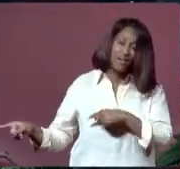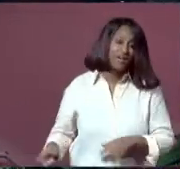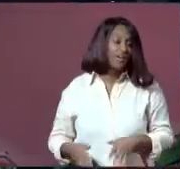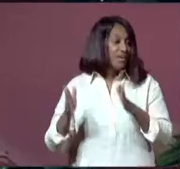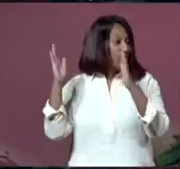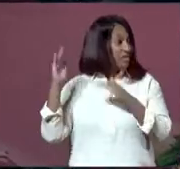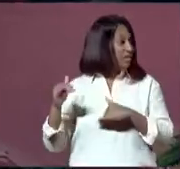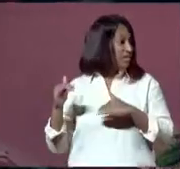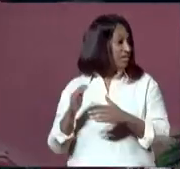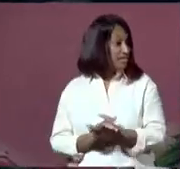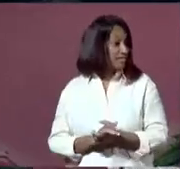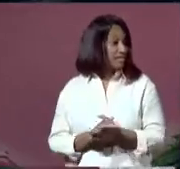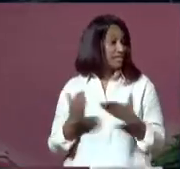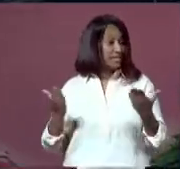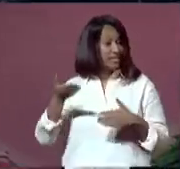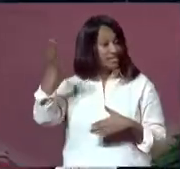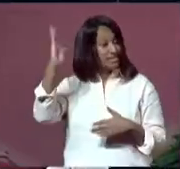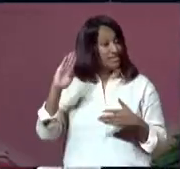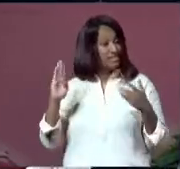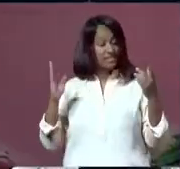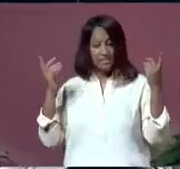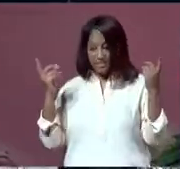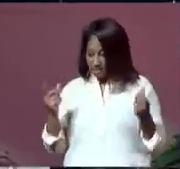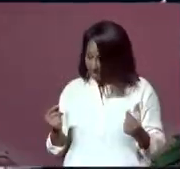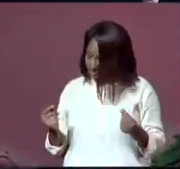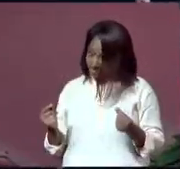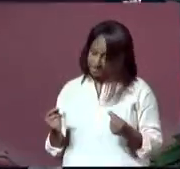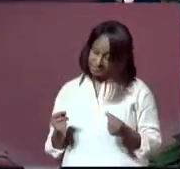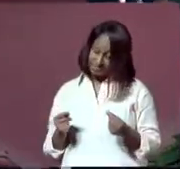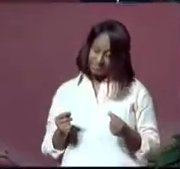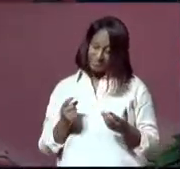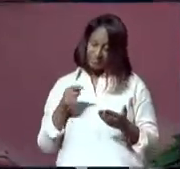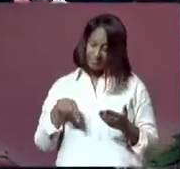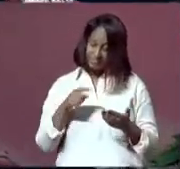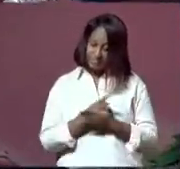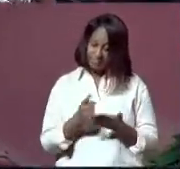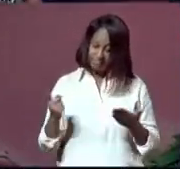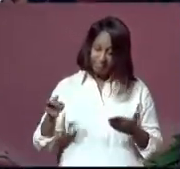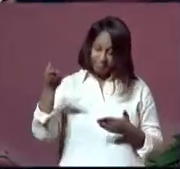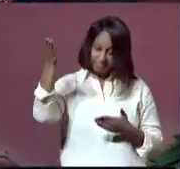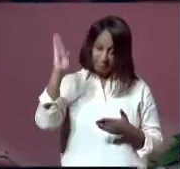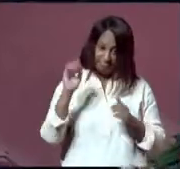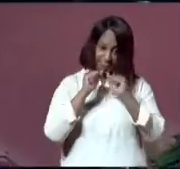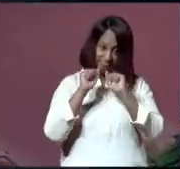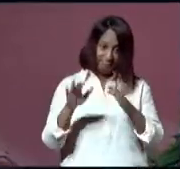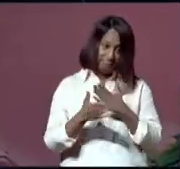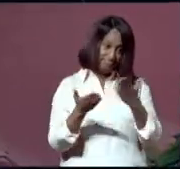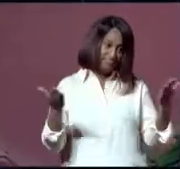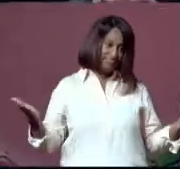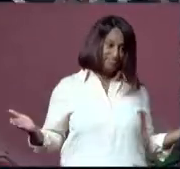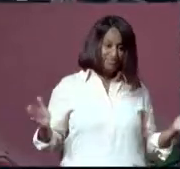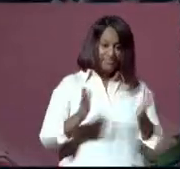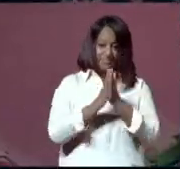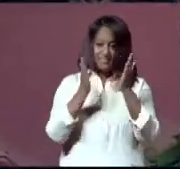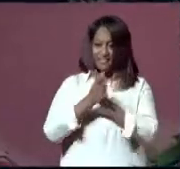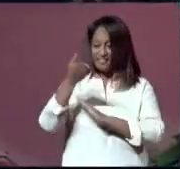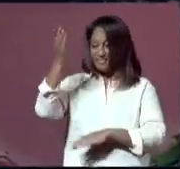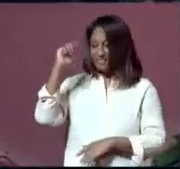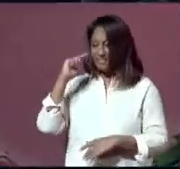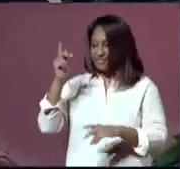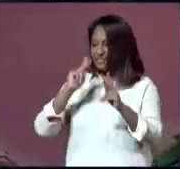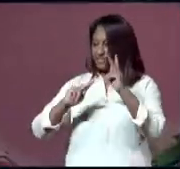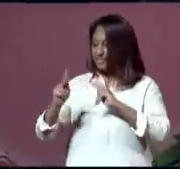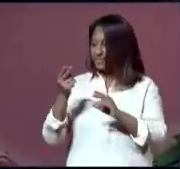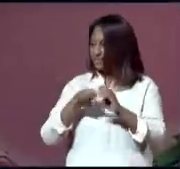forward to what God is going to do all week long. God bless you. God keep you. Don't you praise God for the wonderful harvest we had